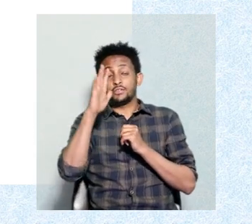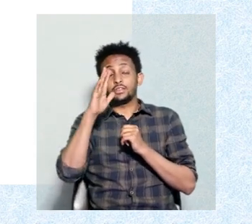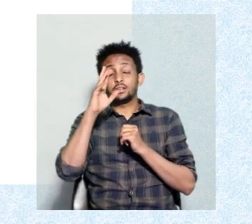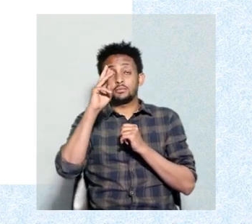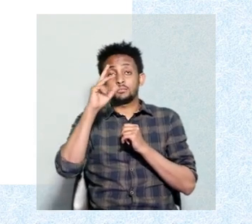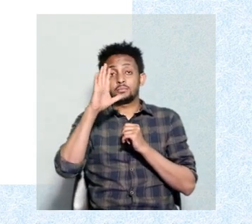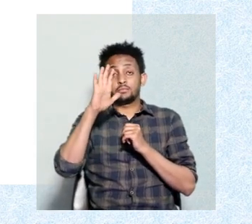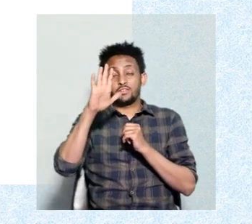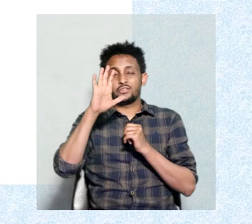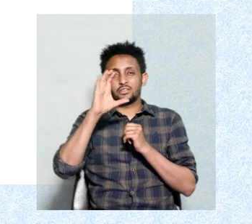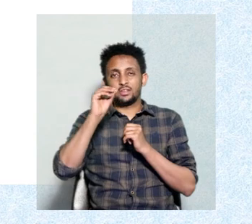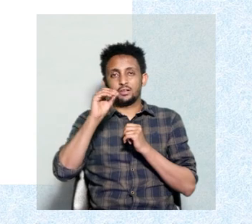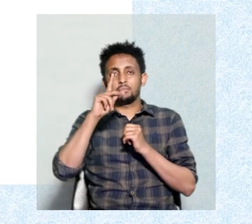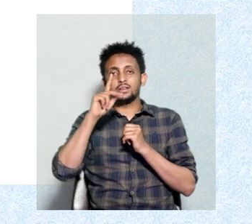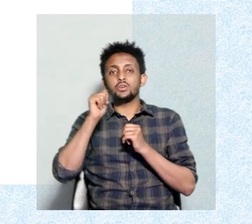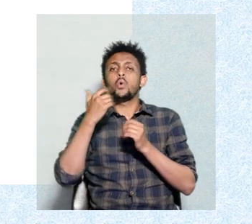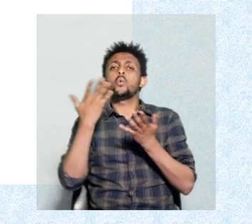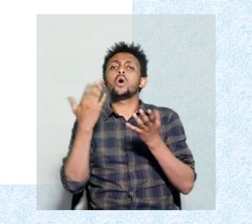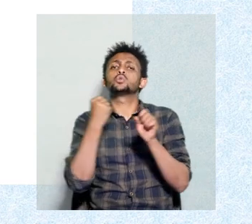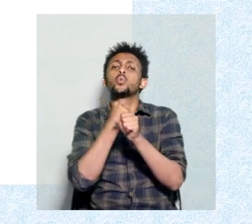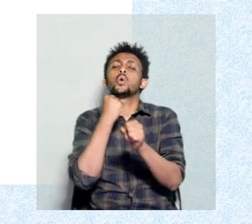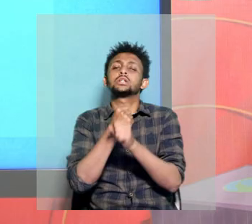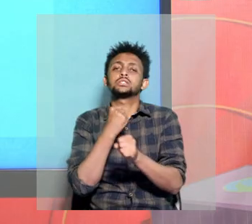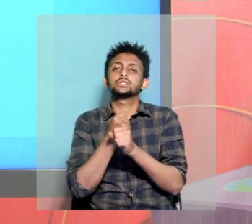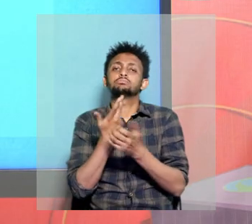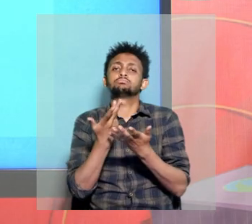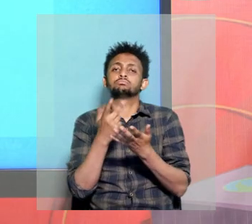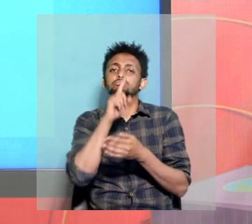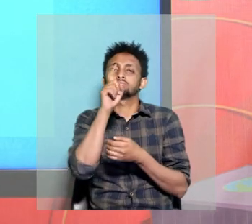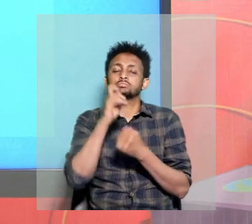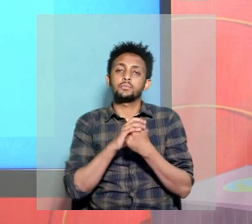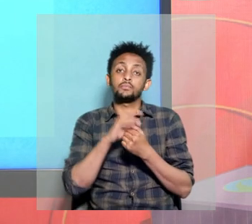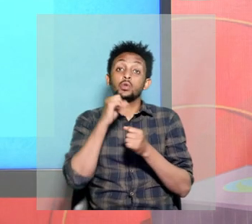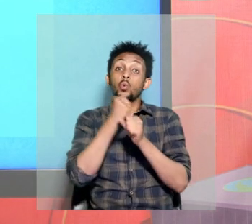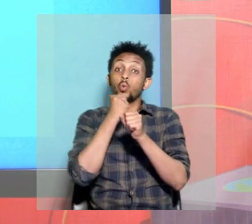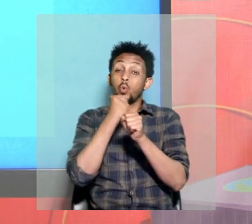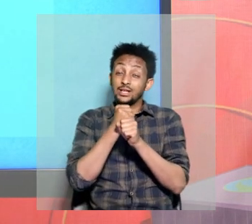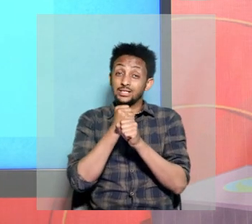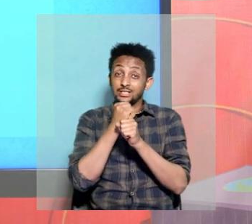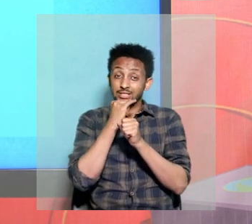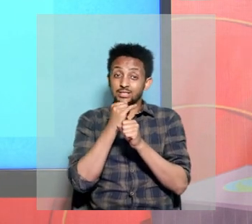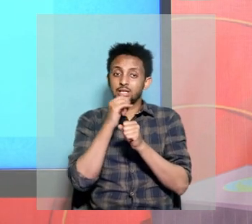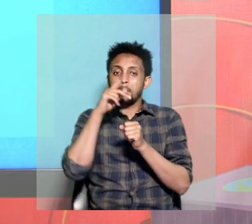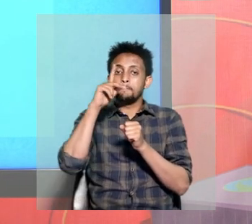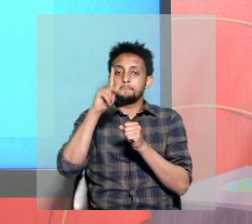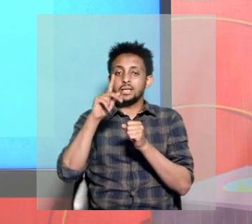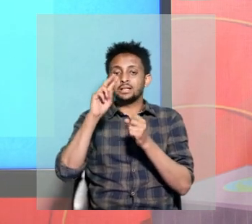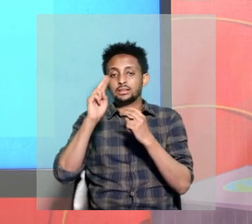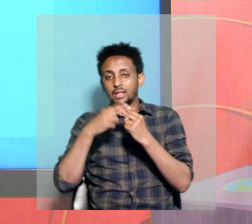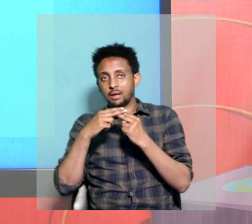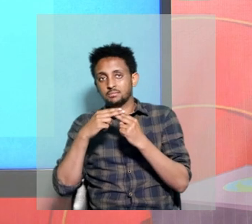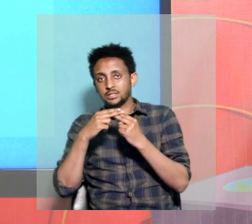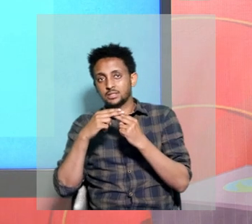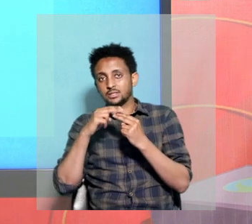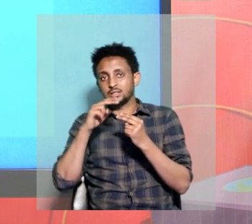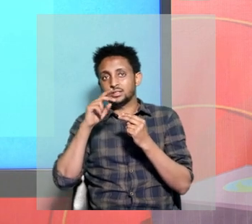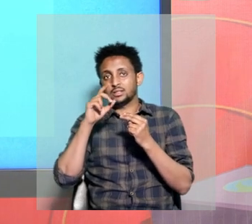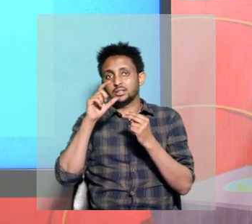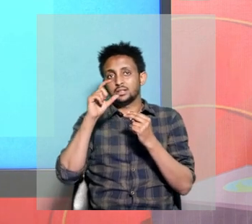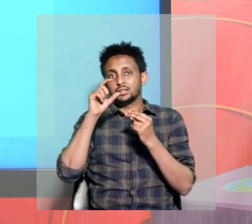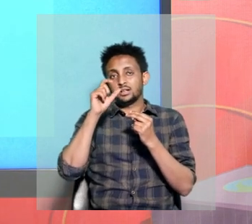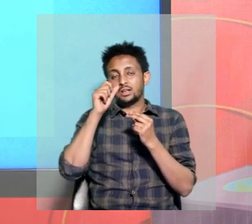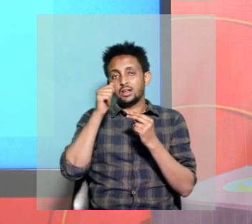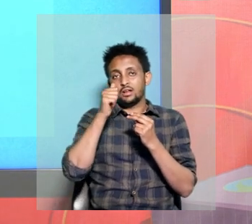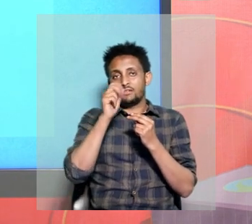Pascal. We are asked, what is the work performed? So to determine the work performed, P times delta V, as I said